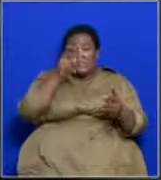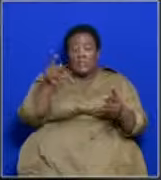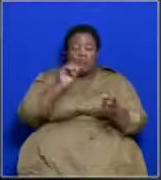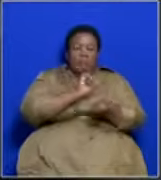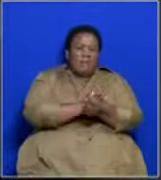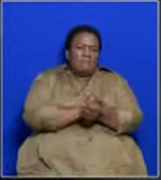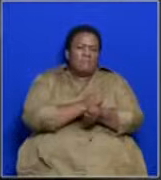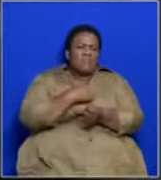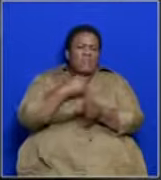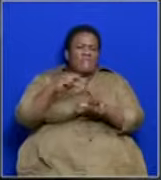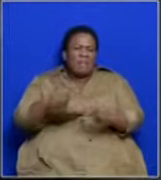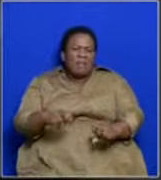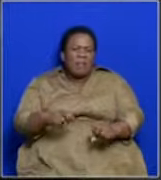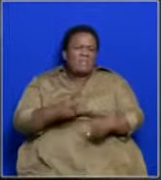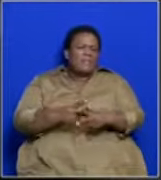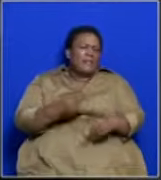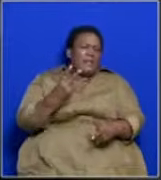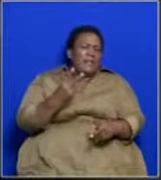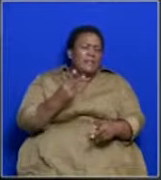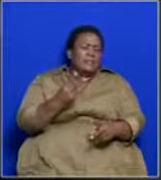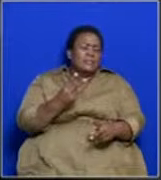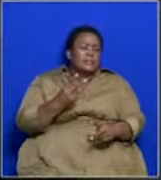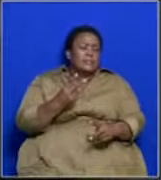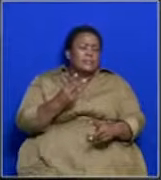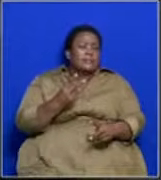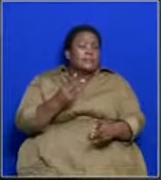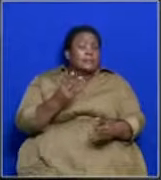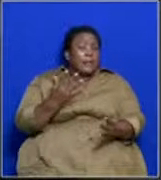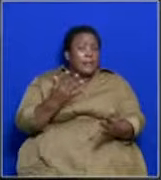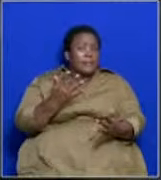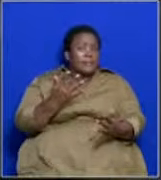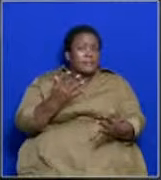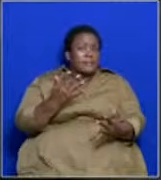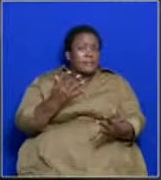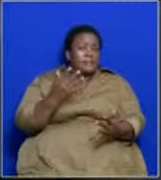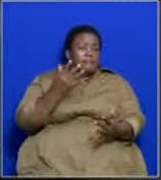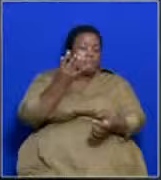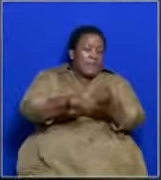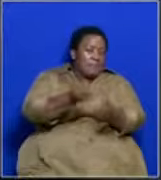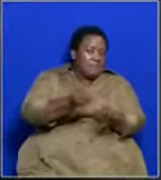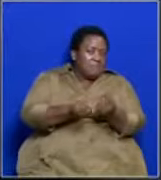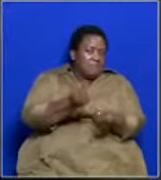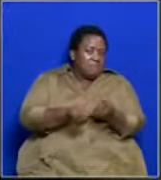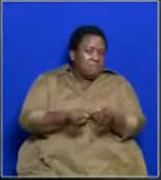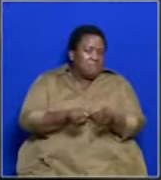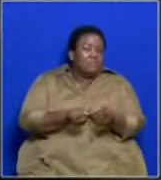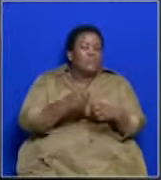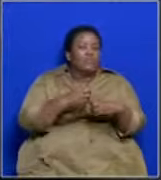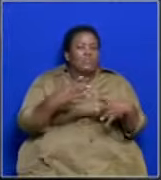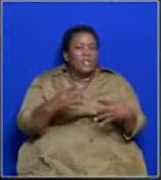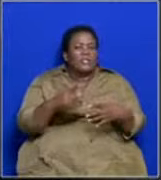and then it reached that stage of trial, and then came the time for subpoena.